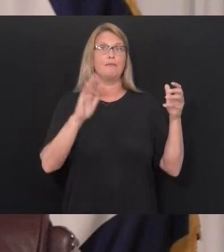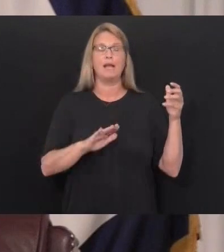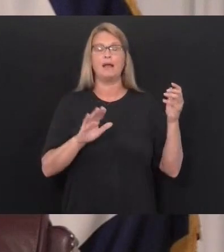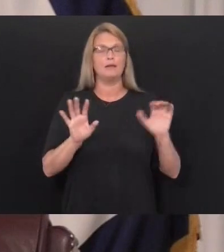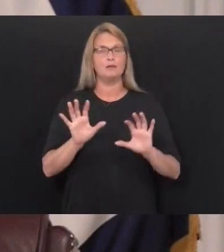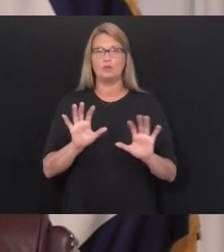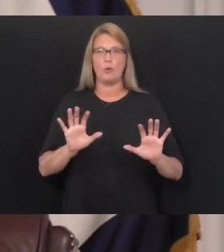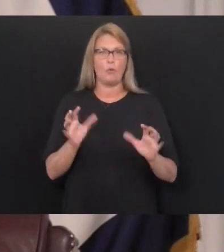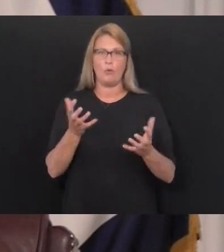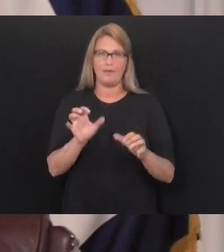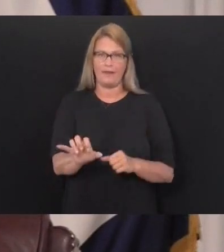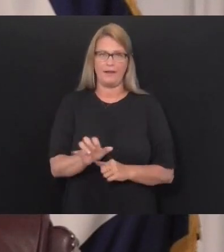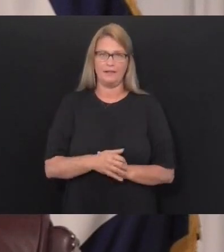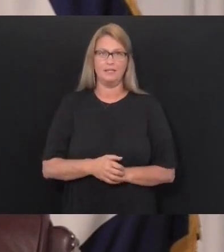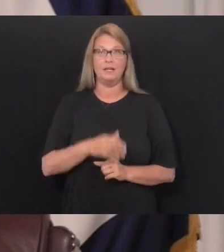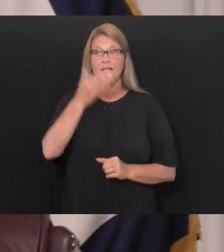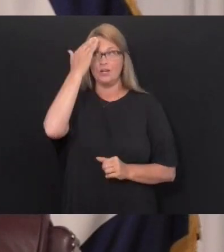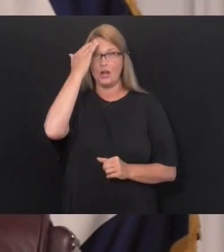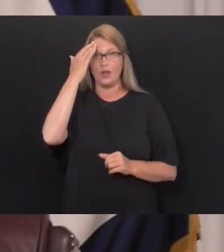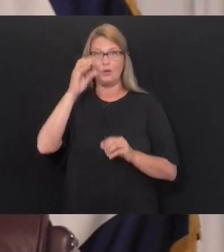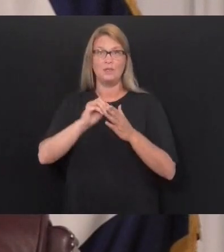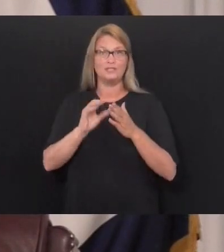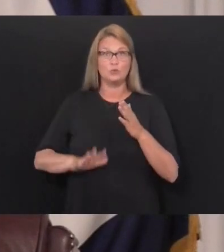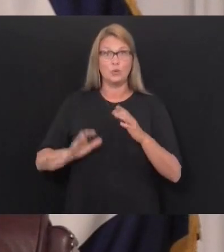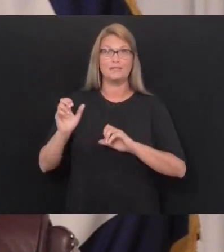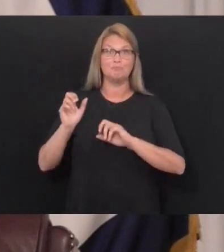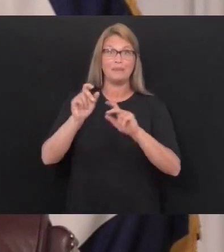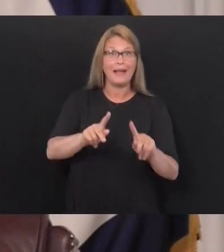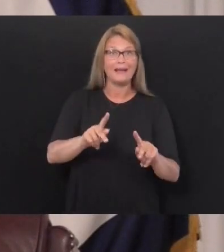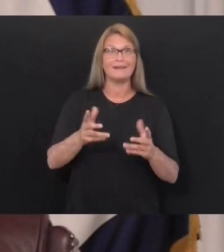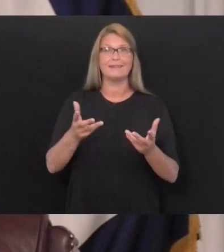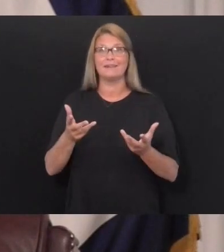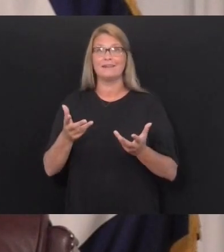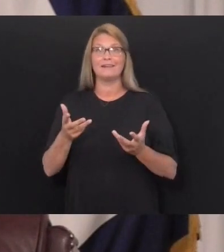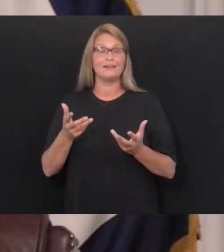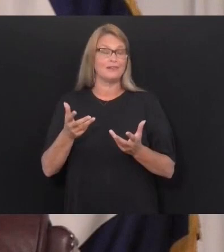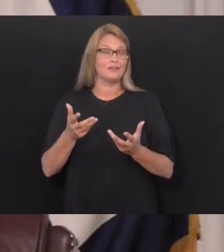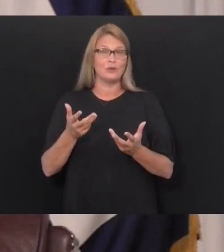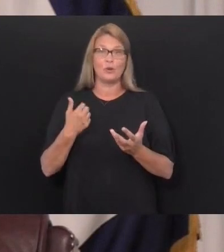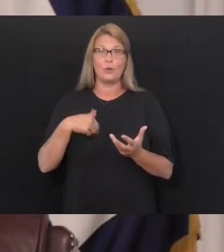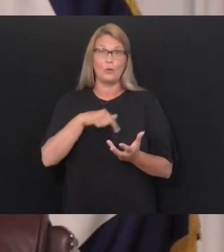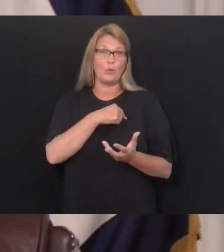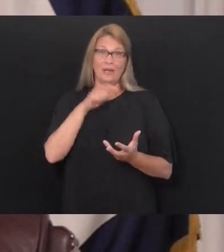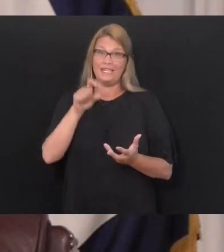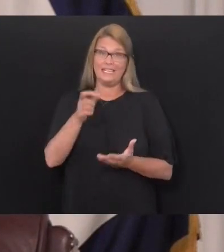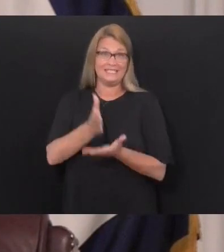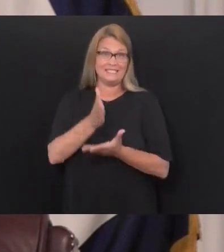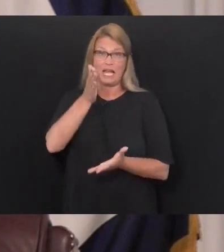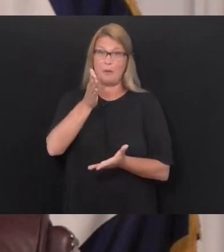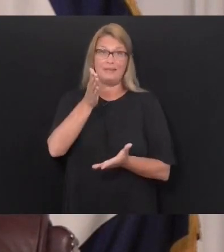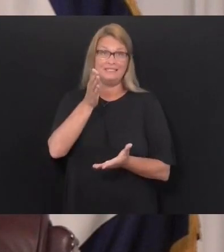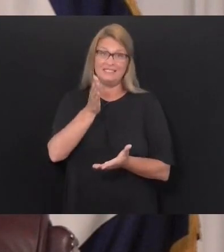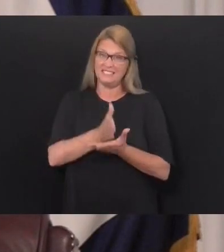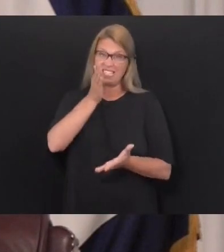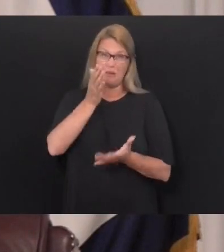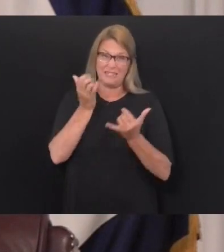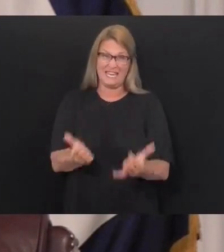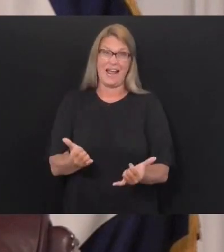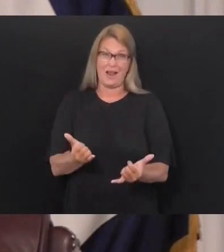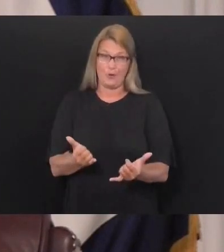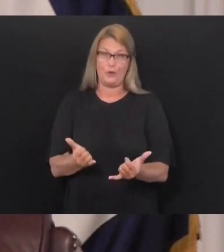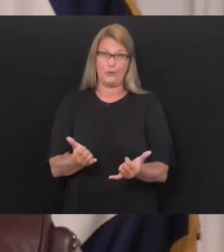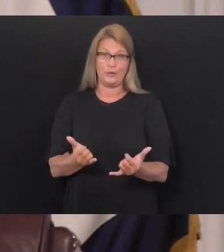an atmosphere that we're experiencing right now? The NFL wants to try it. The NBA wants to try it. The National Hockey